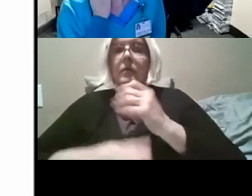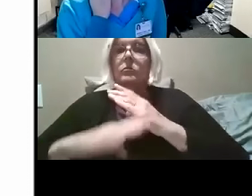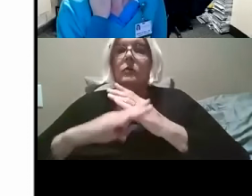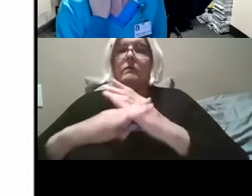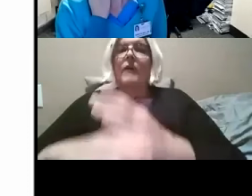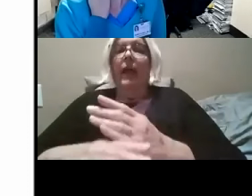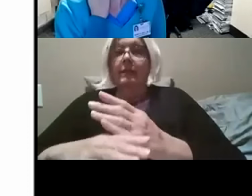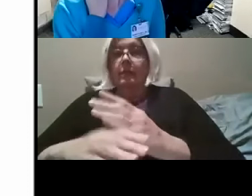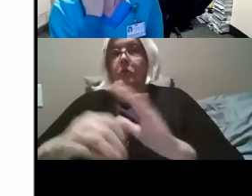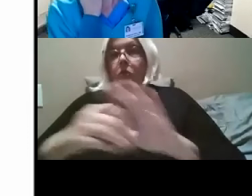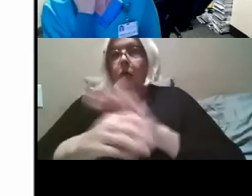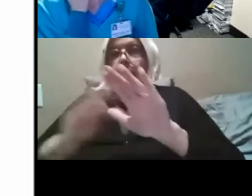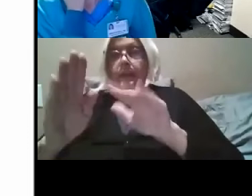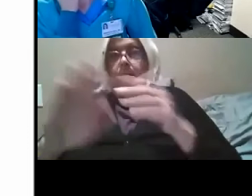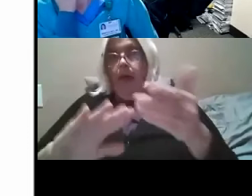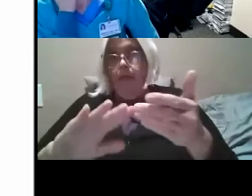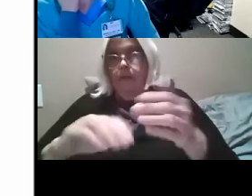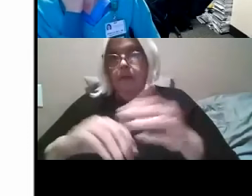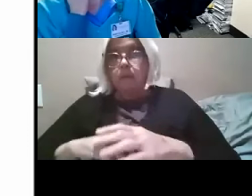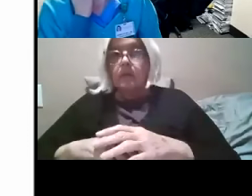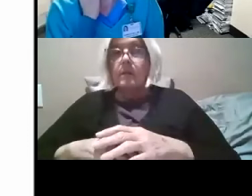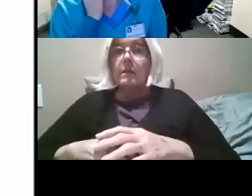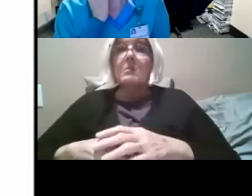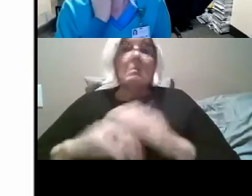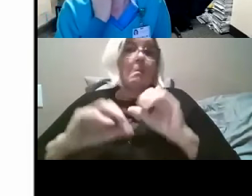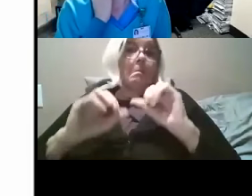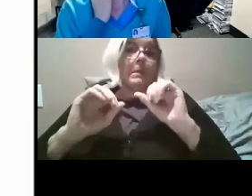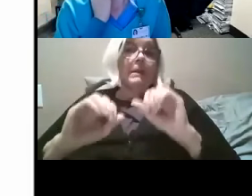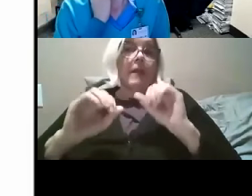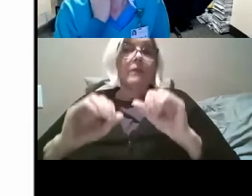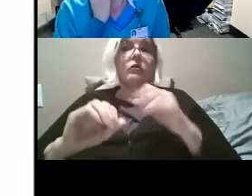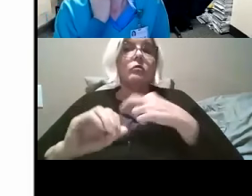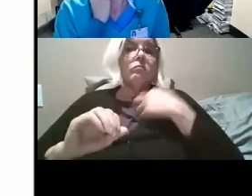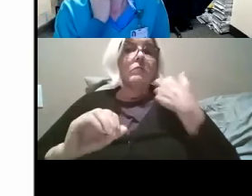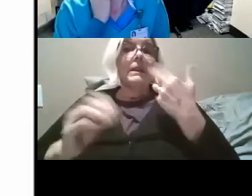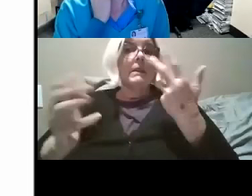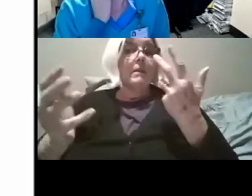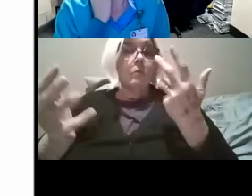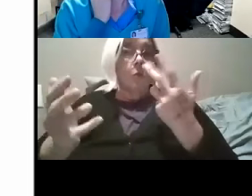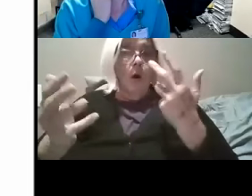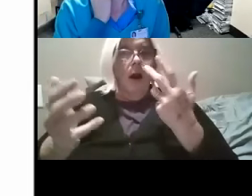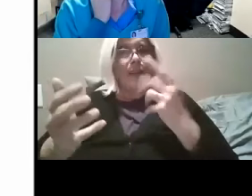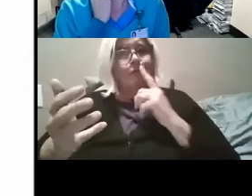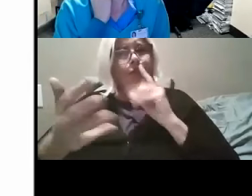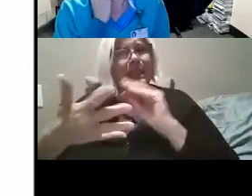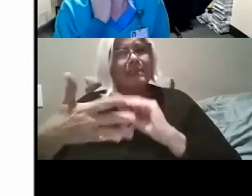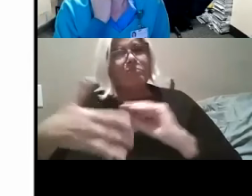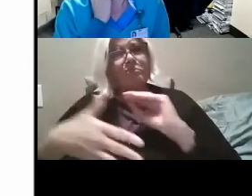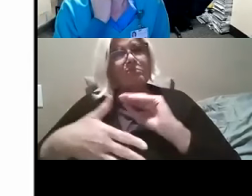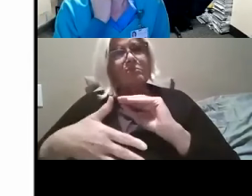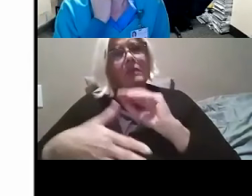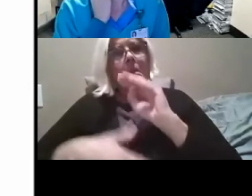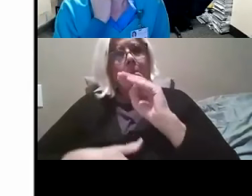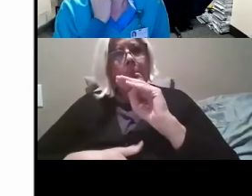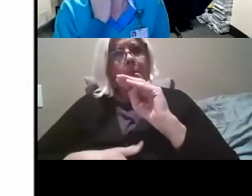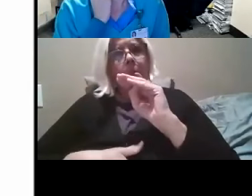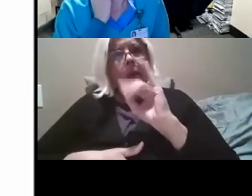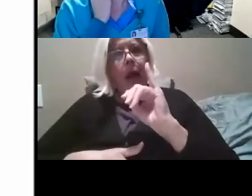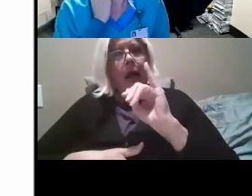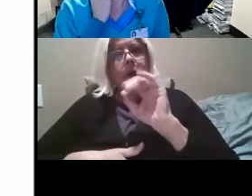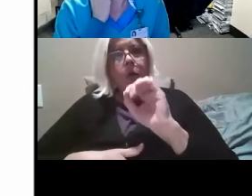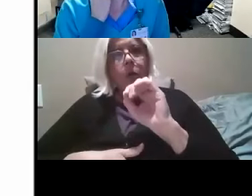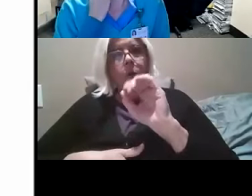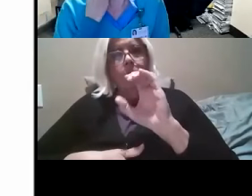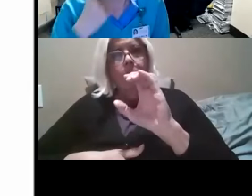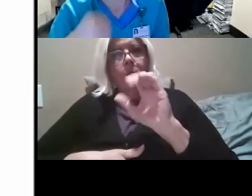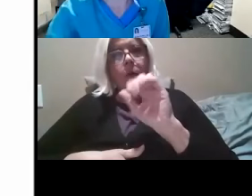is myocarditis. And so they assumed in their kind of risk and benefit analysis that just to make an